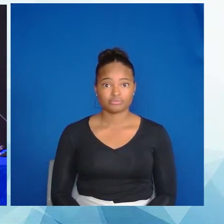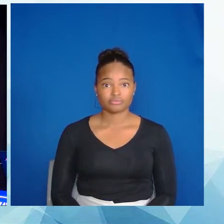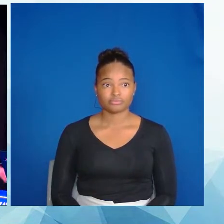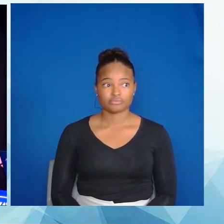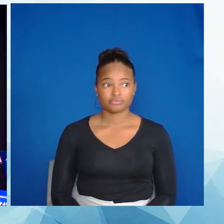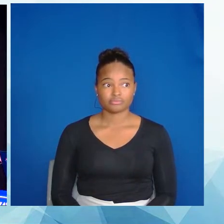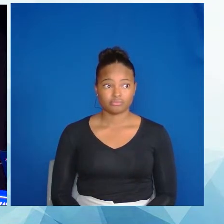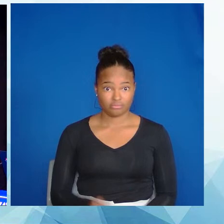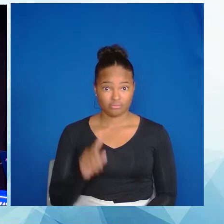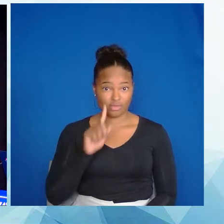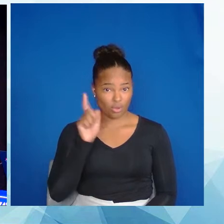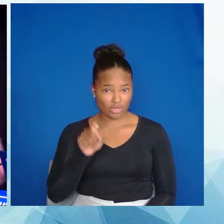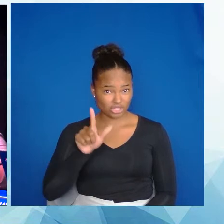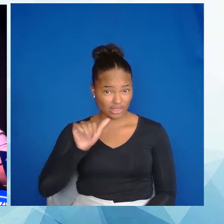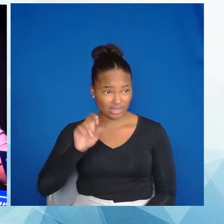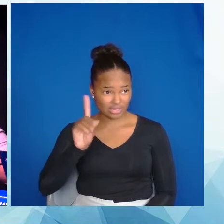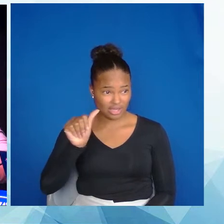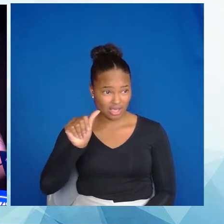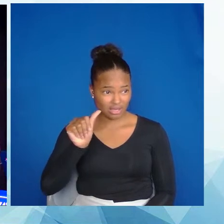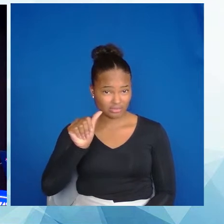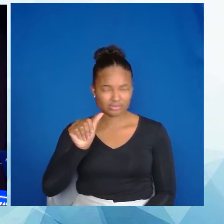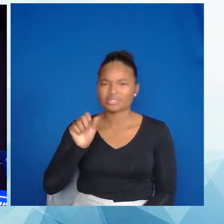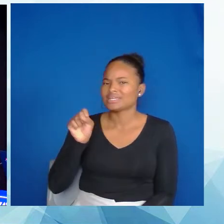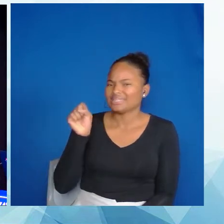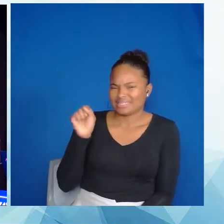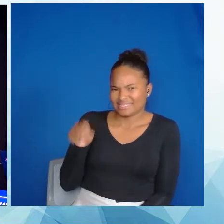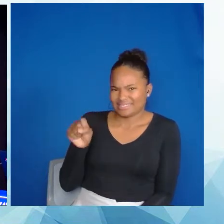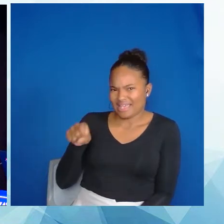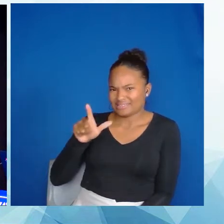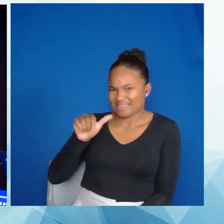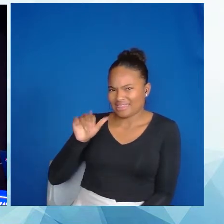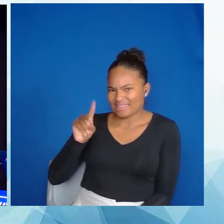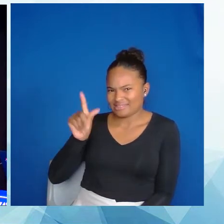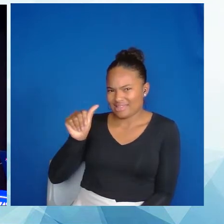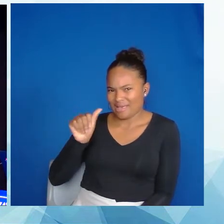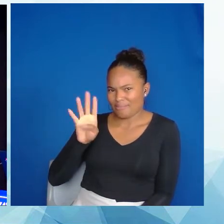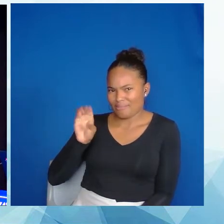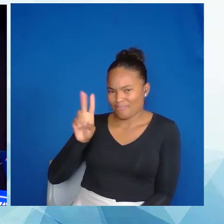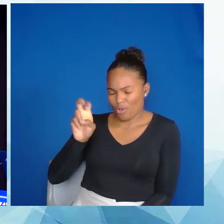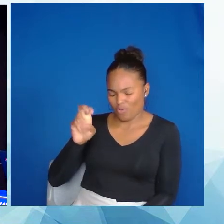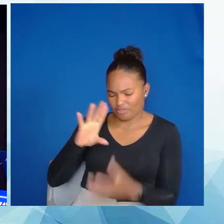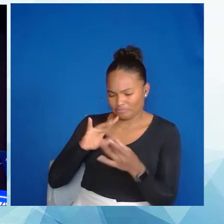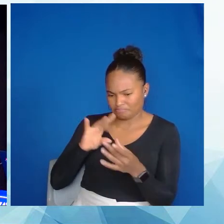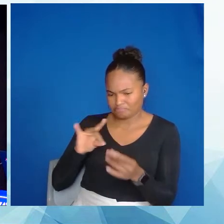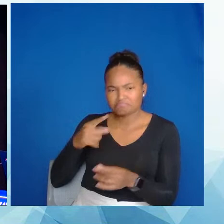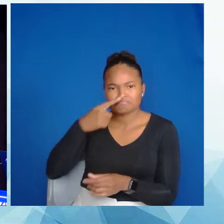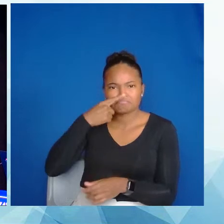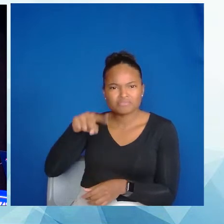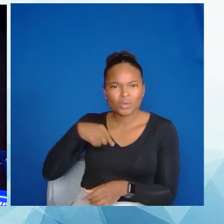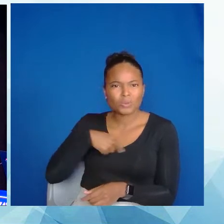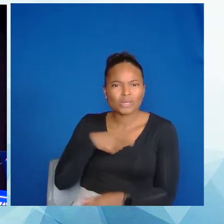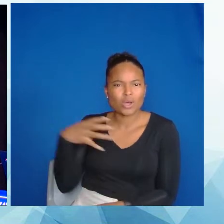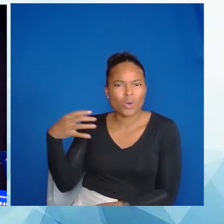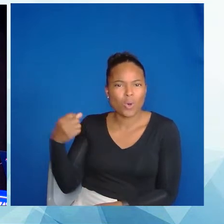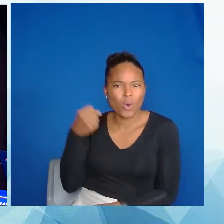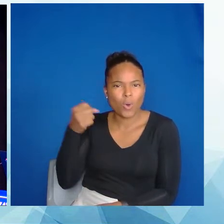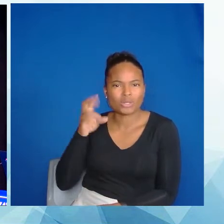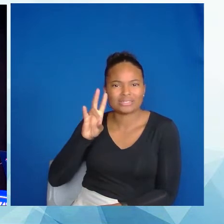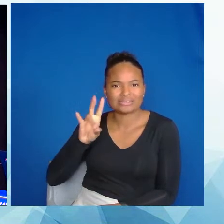Oh, or do you have a question, Linda? Yes, this is Linda Bove. I do have a question. Can we hold on